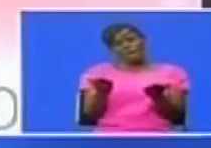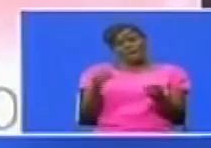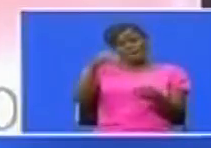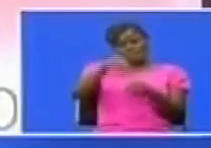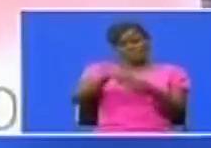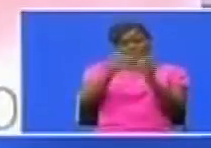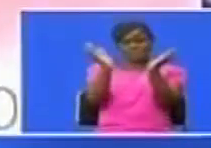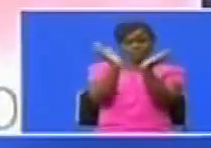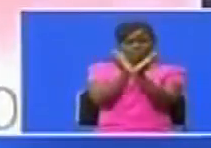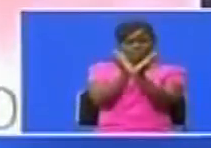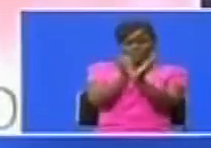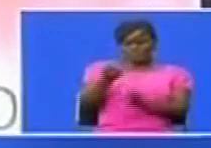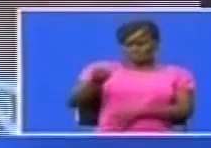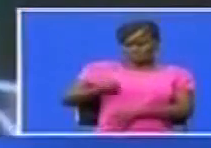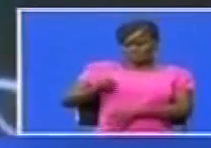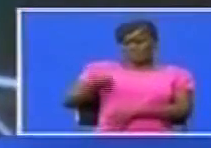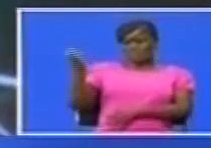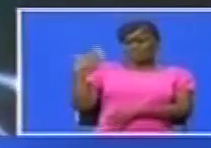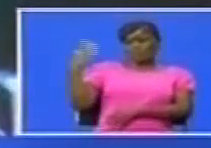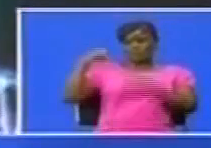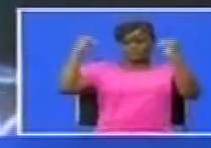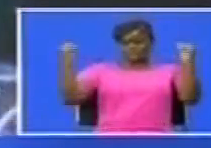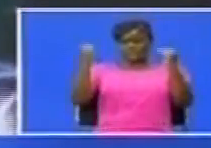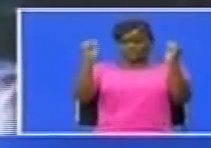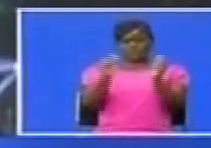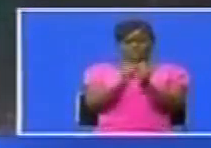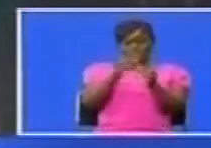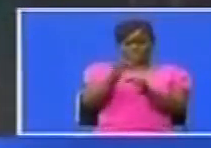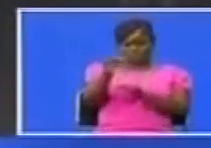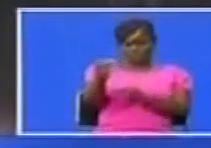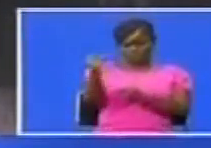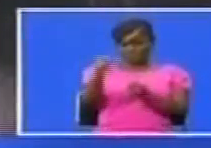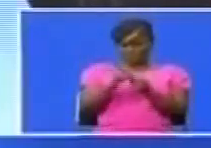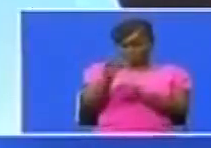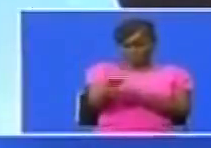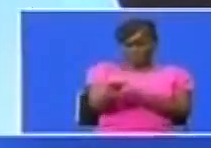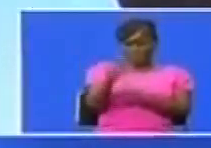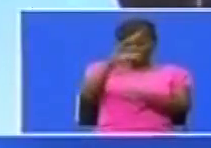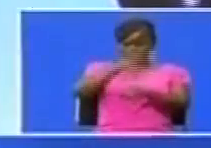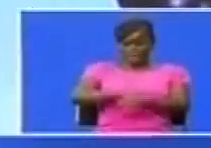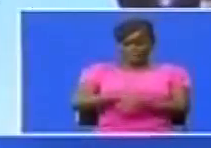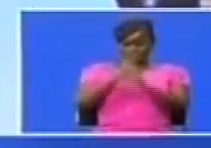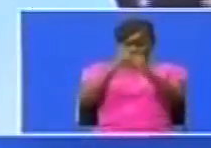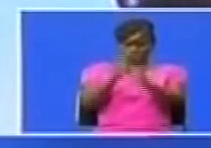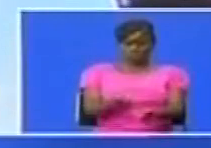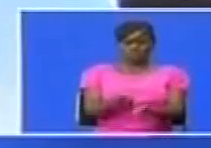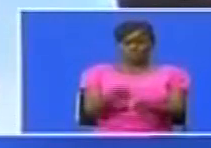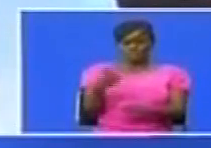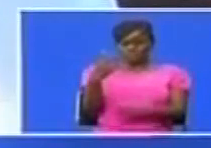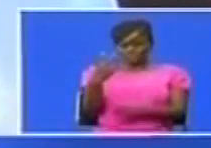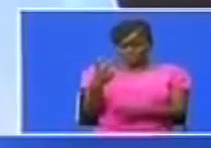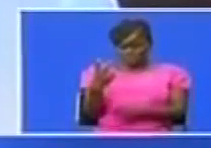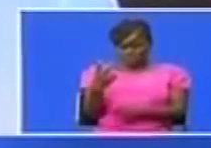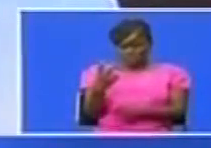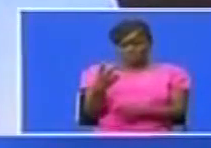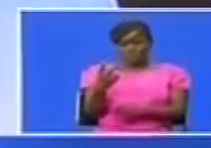events. Vivian Cheruiyot, a former double world 10,000 meters and 5,000 meters champion, bounced back to reclaim the 10,000 meters title